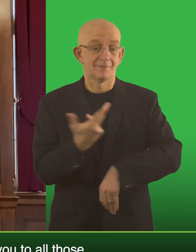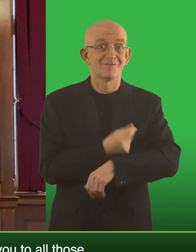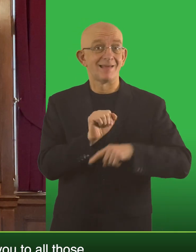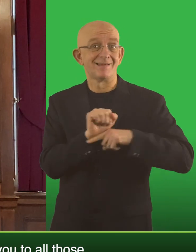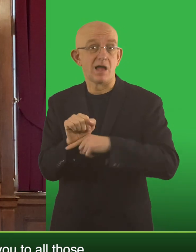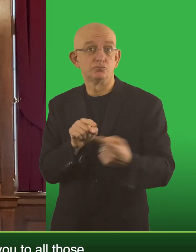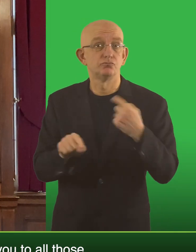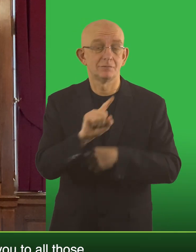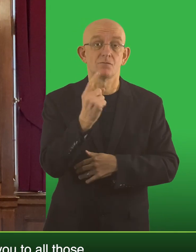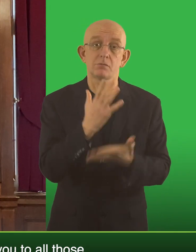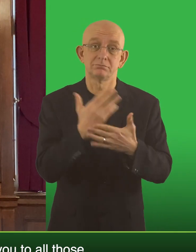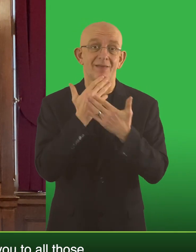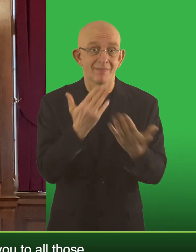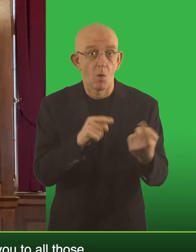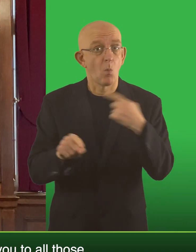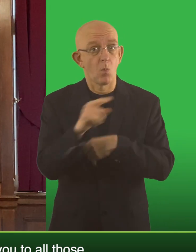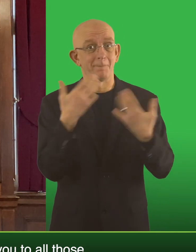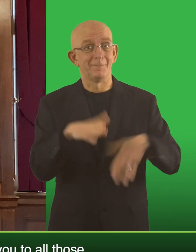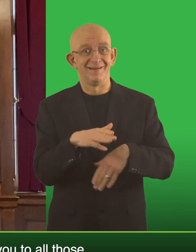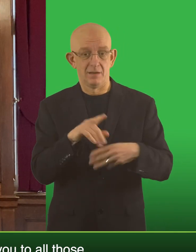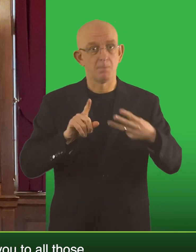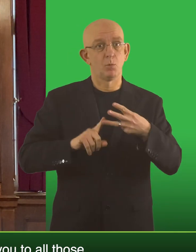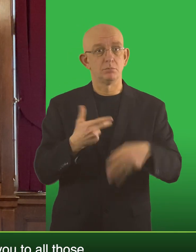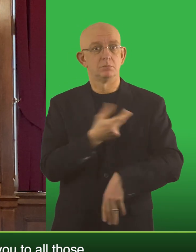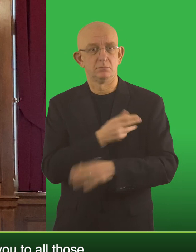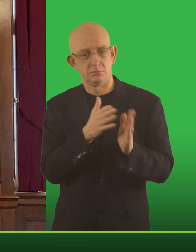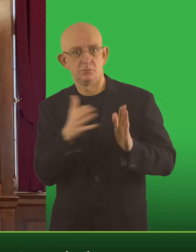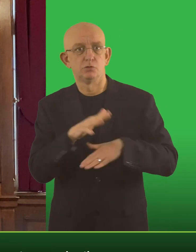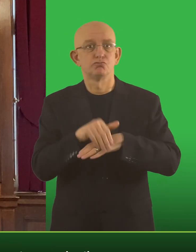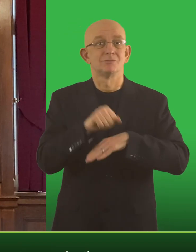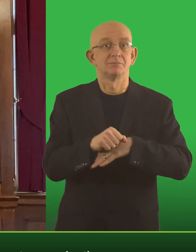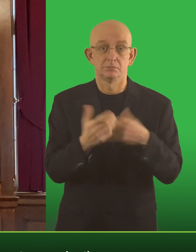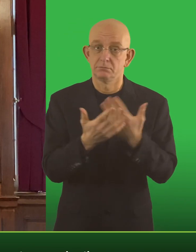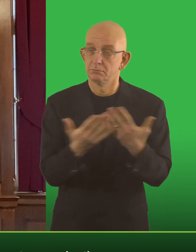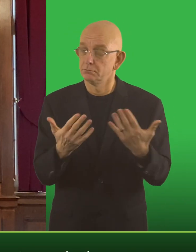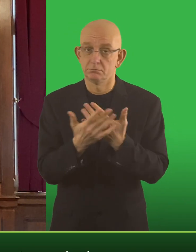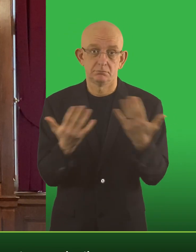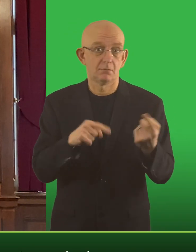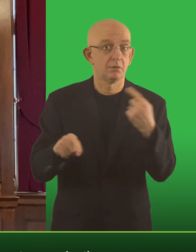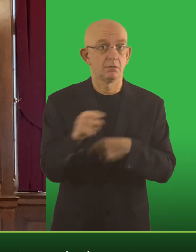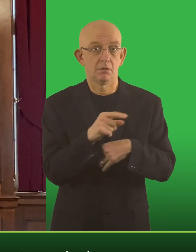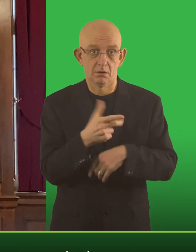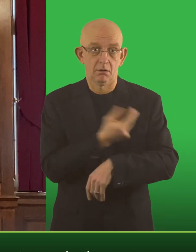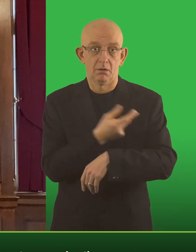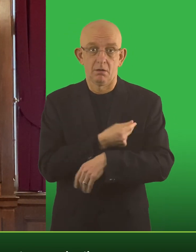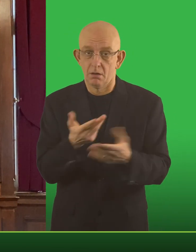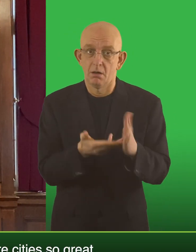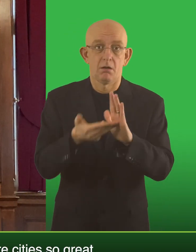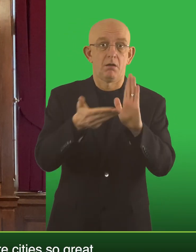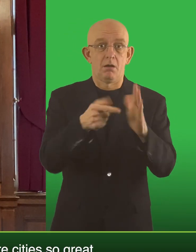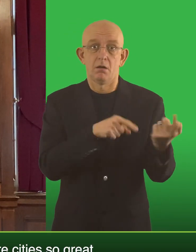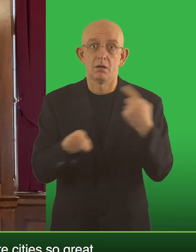So on vaccination, firstly, thank you to all those who went to get their booster over the Christmas period. Much higher rates of booster